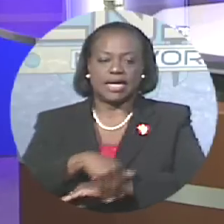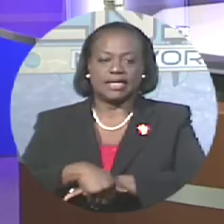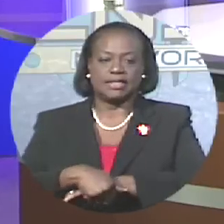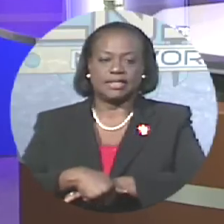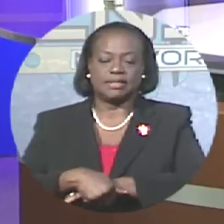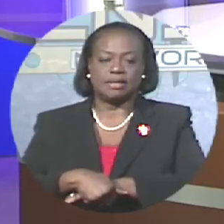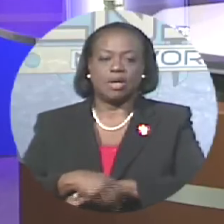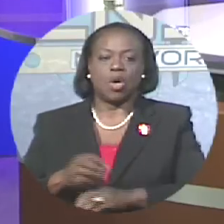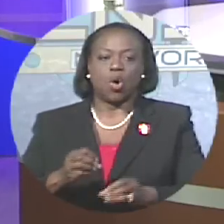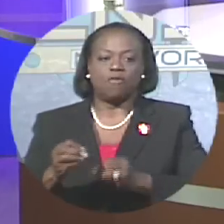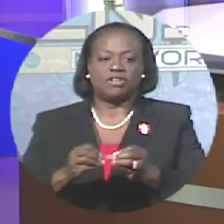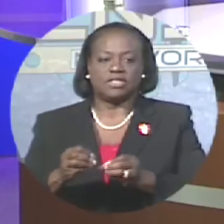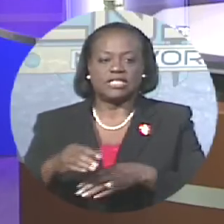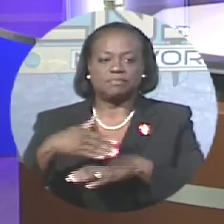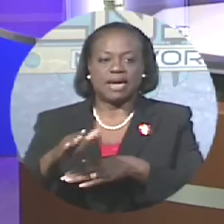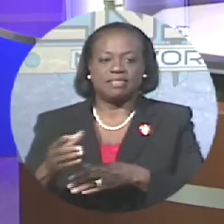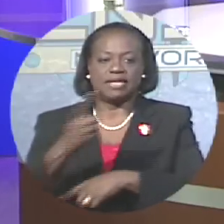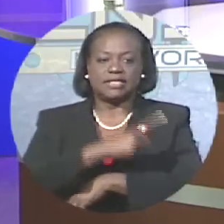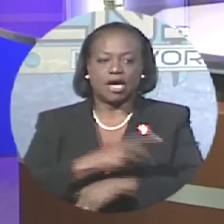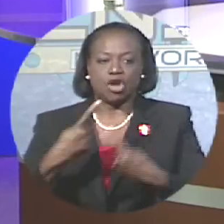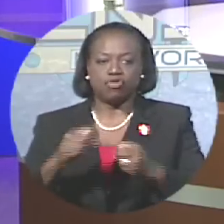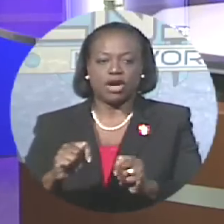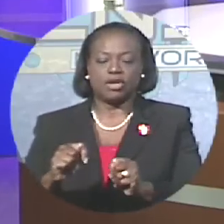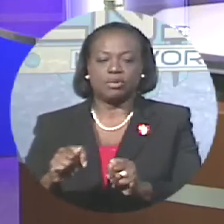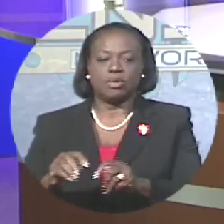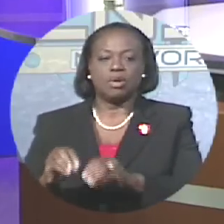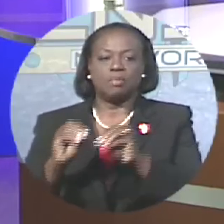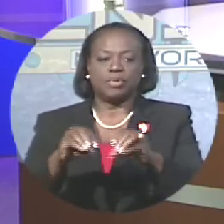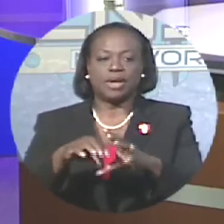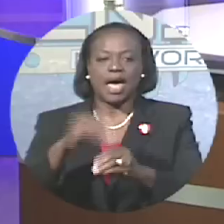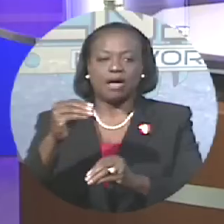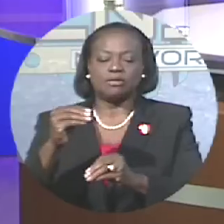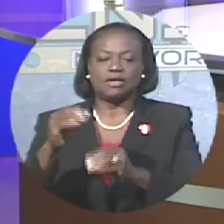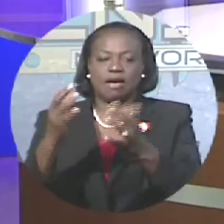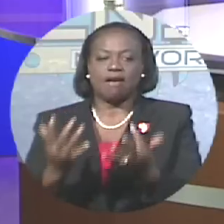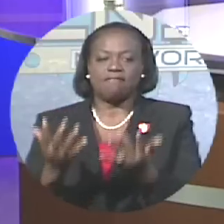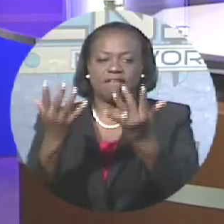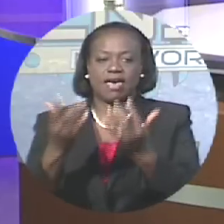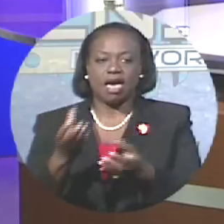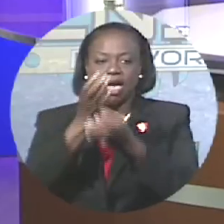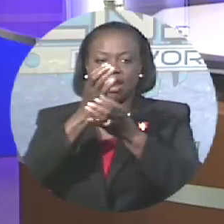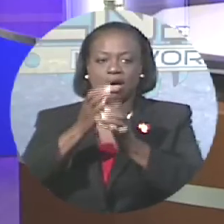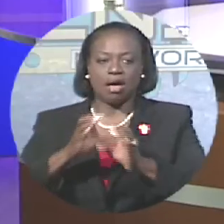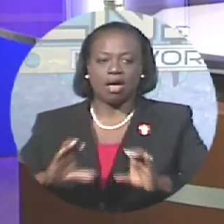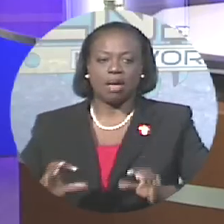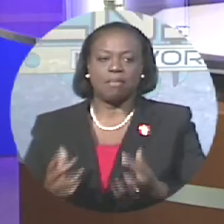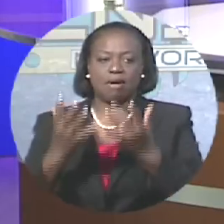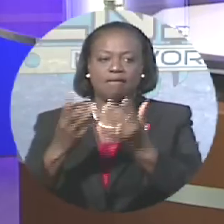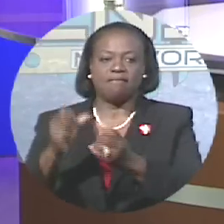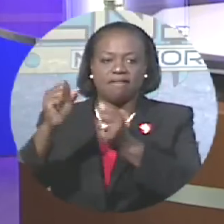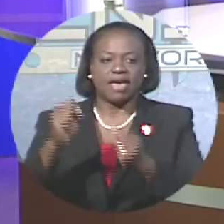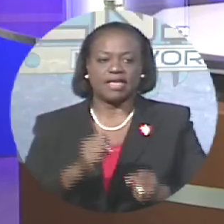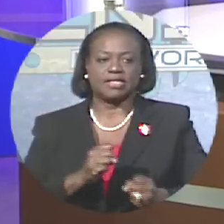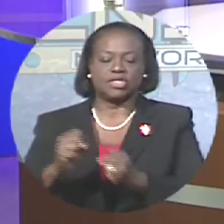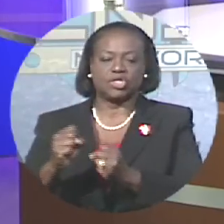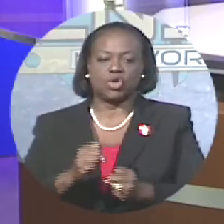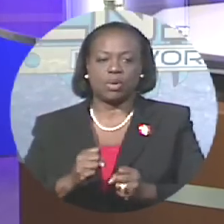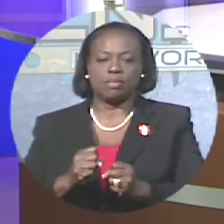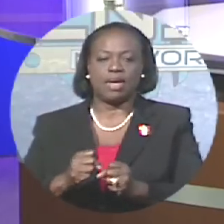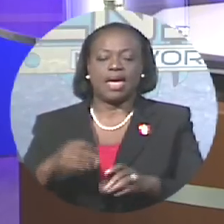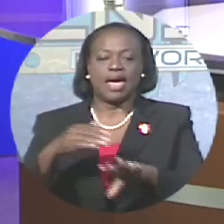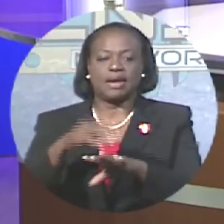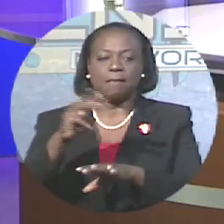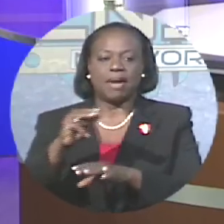Officials spent the day trying to put out a fire and calm a firestorm ignited by conditions at the Marshall Road Derelict